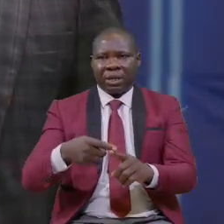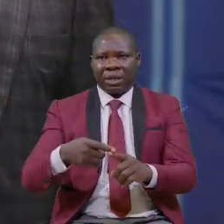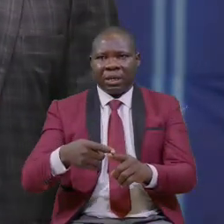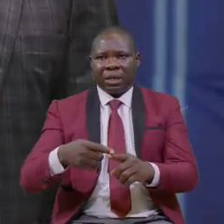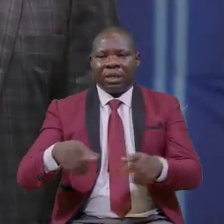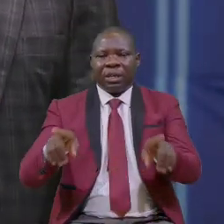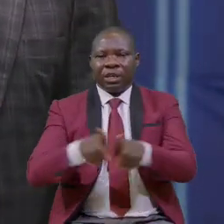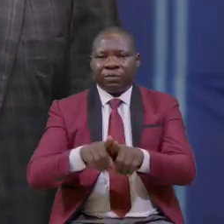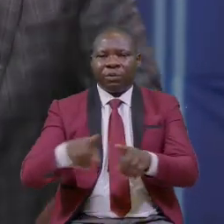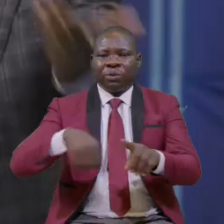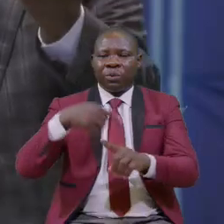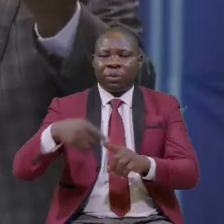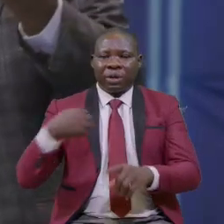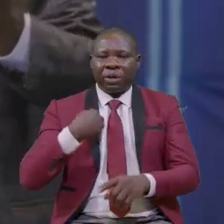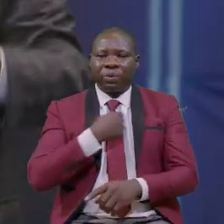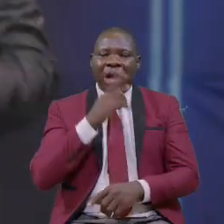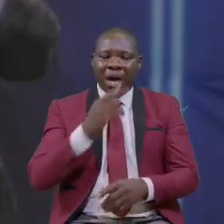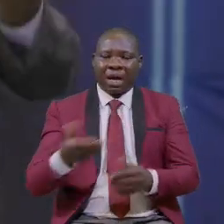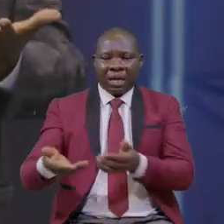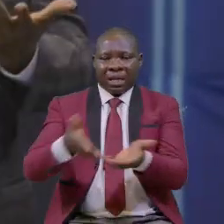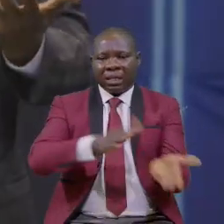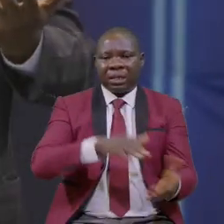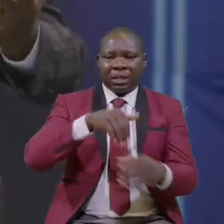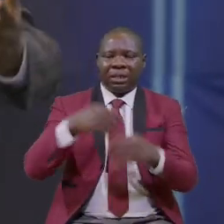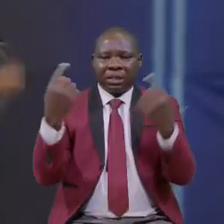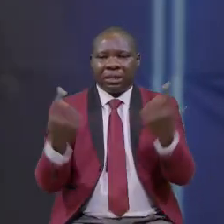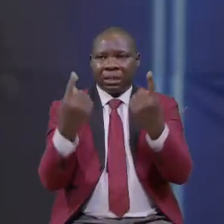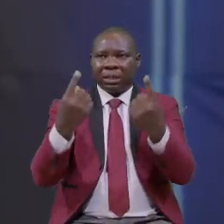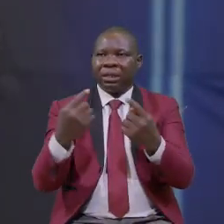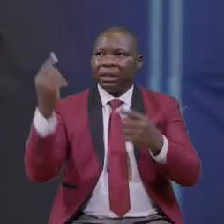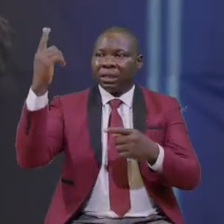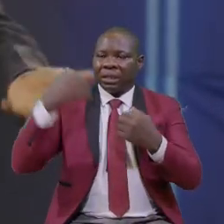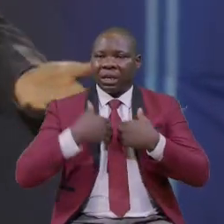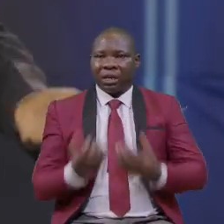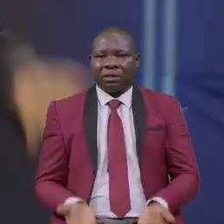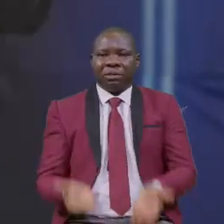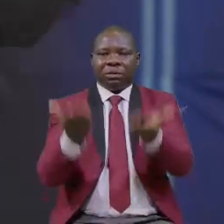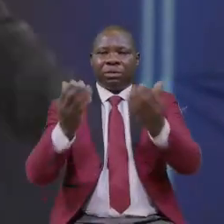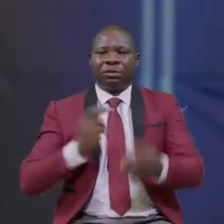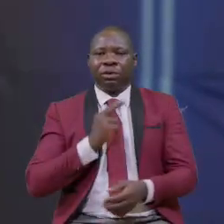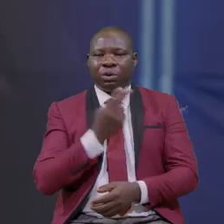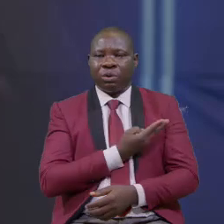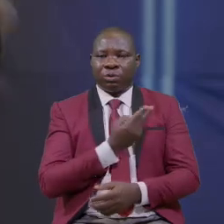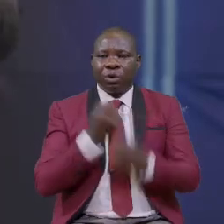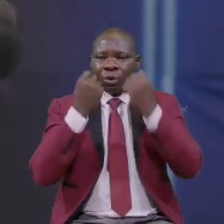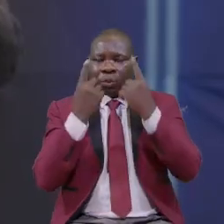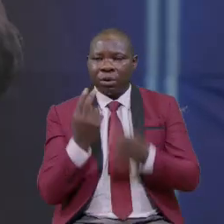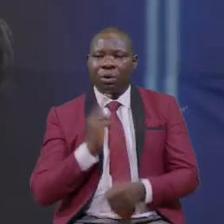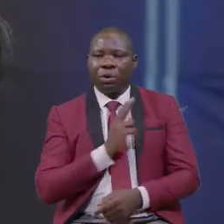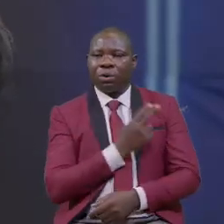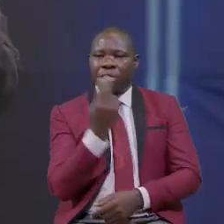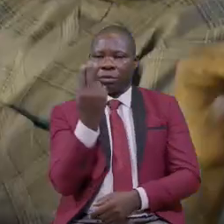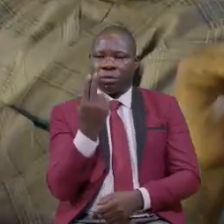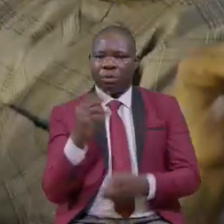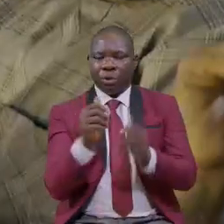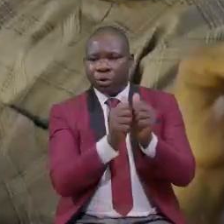in sins, as he quickened us, made us alive, woken us up